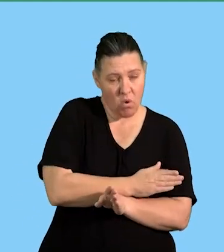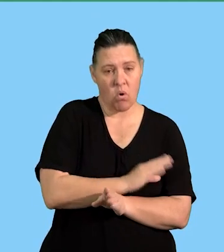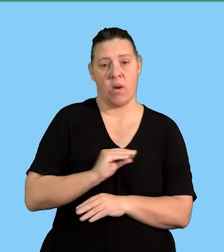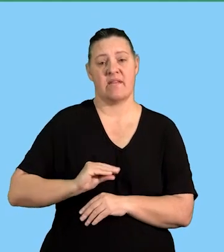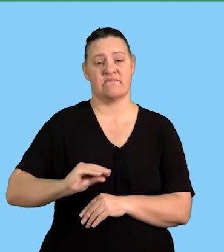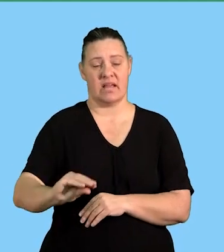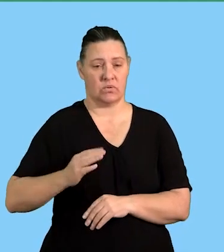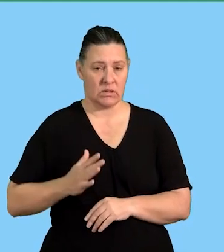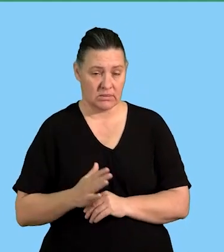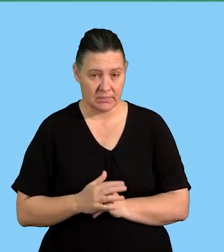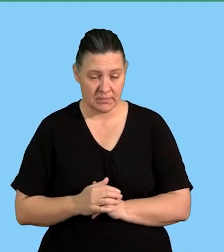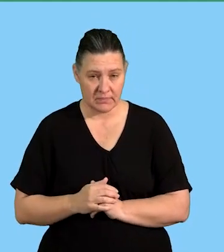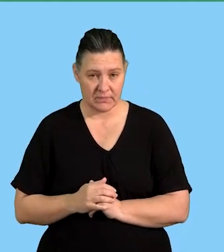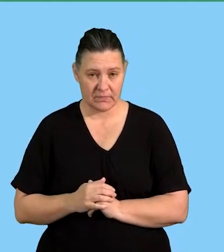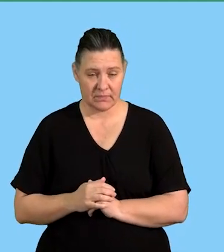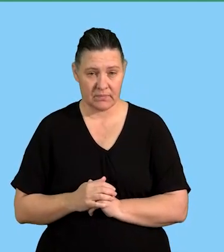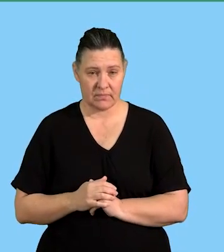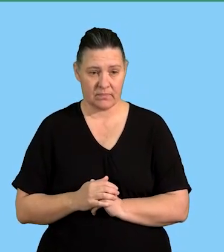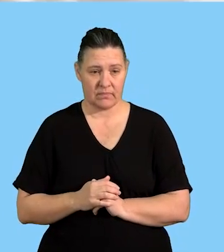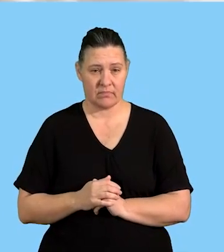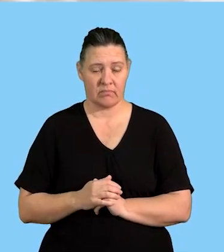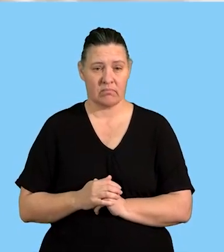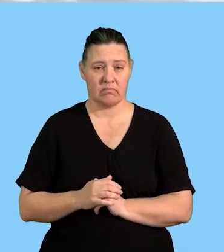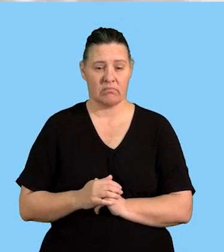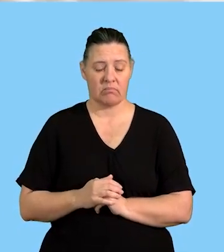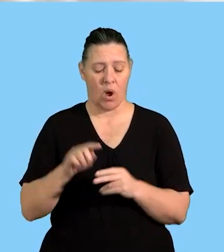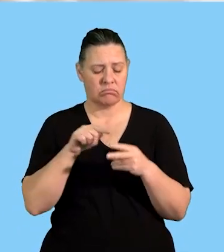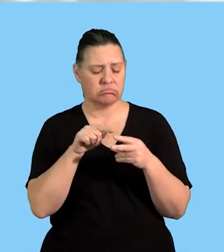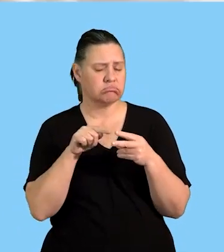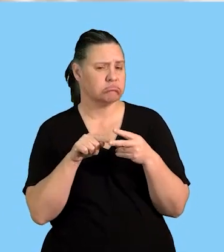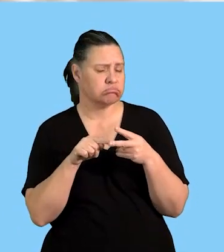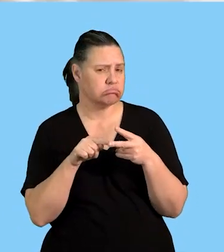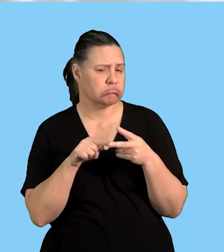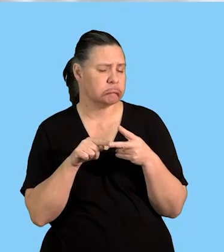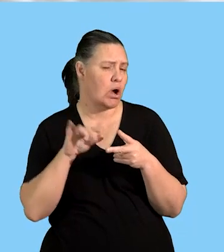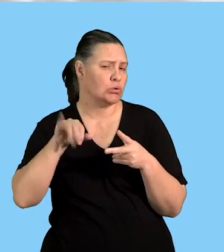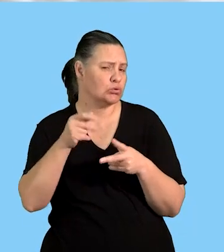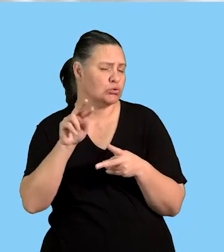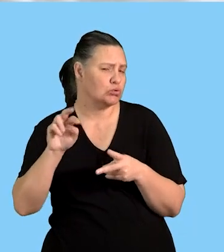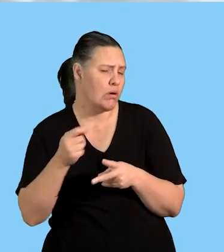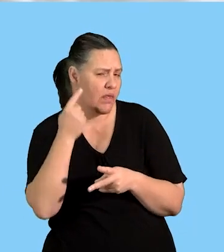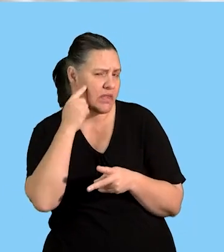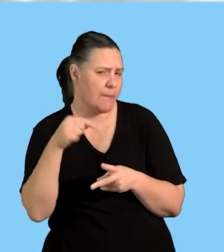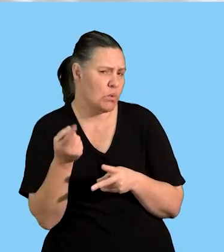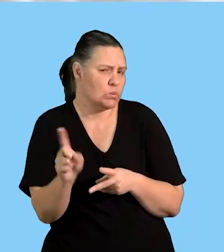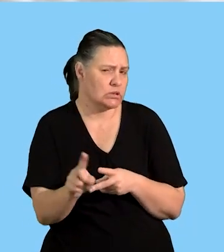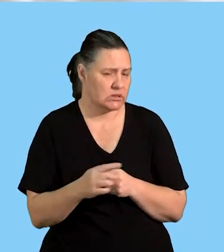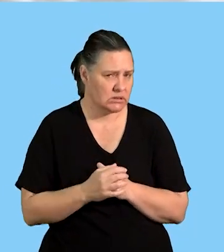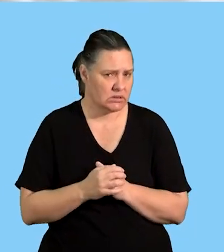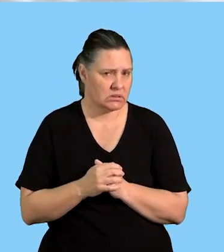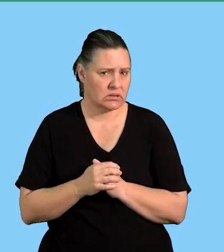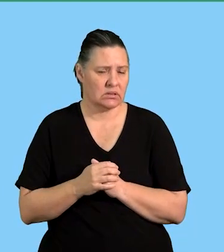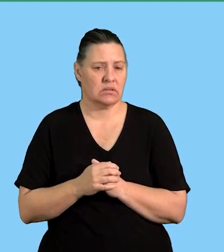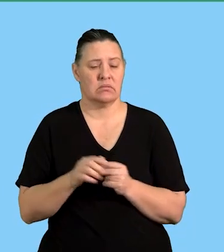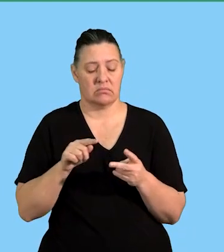an investment. So, which two aspects is John thinking about?